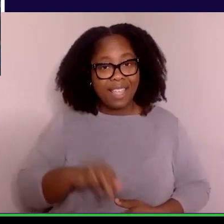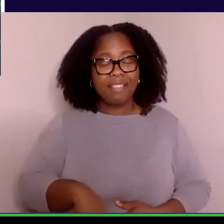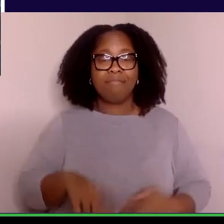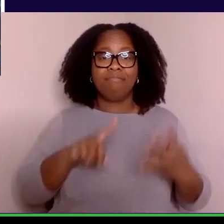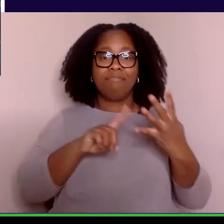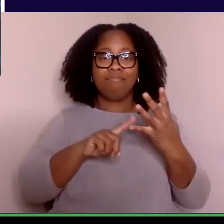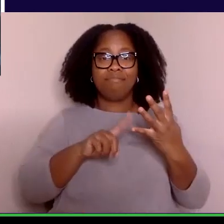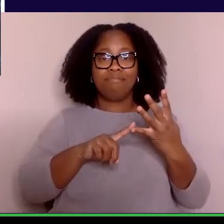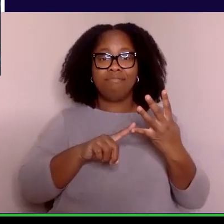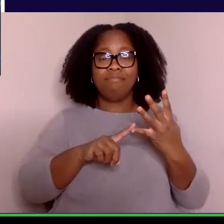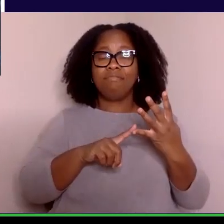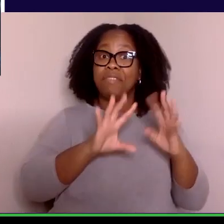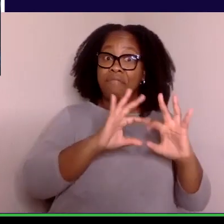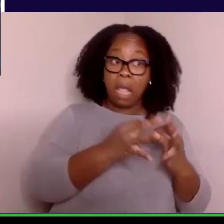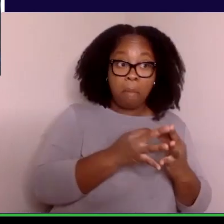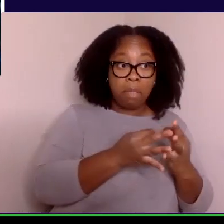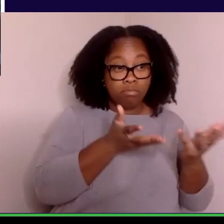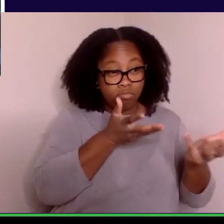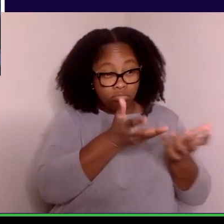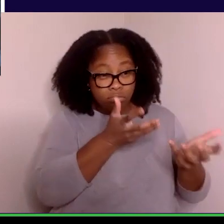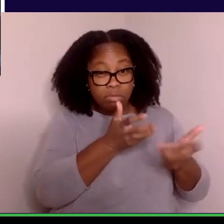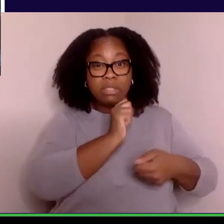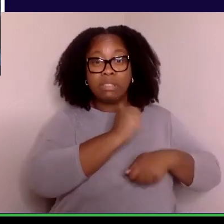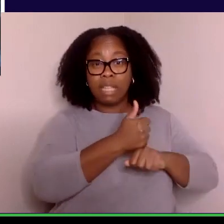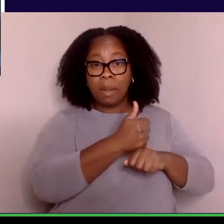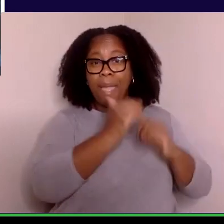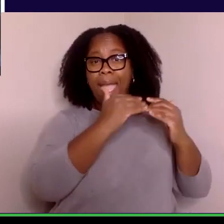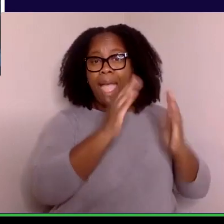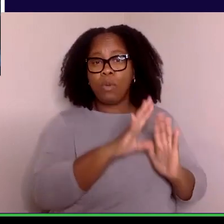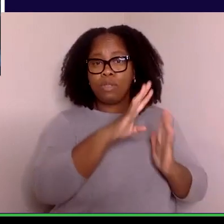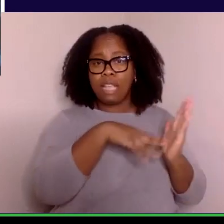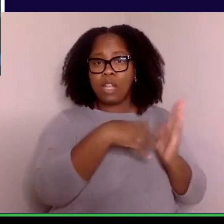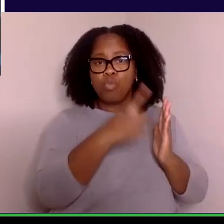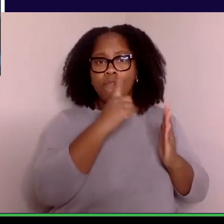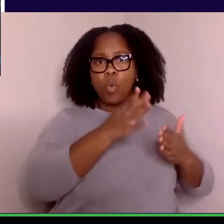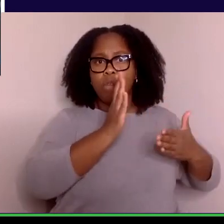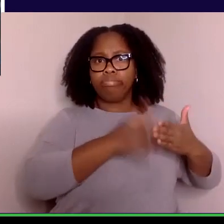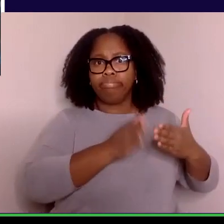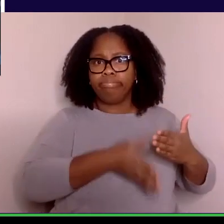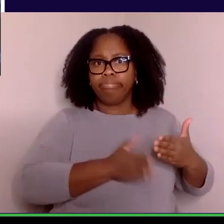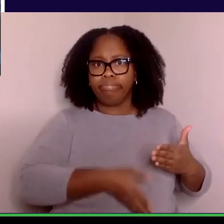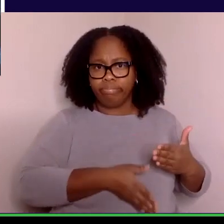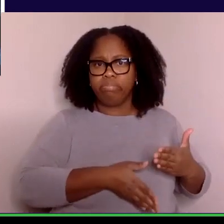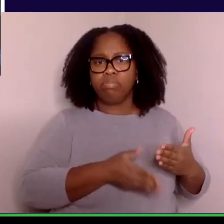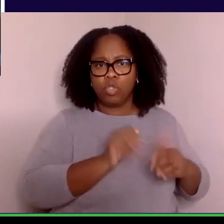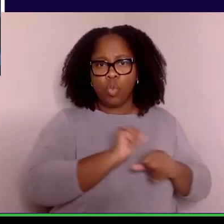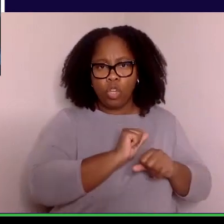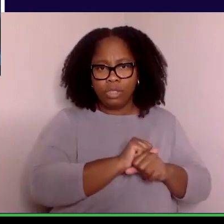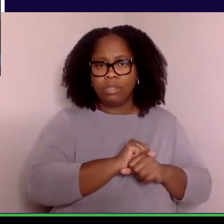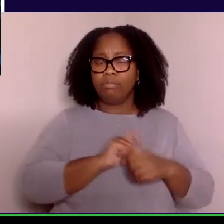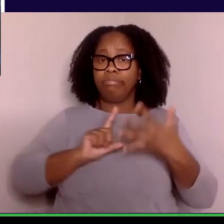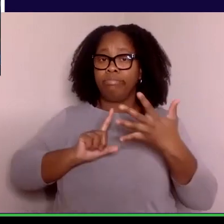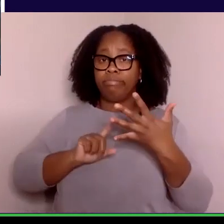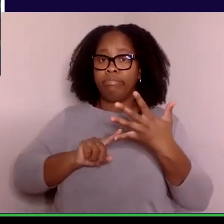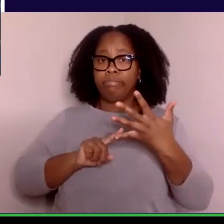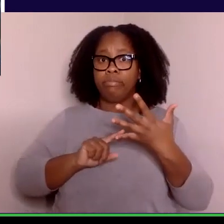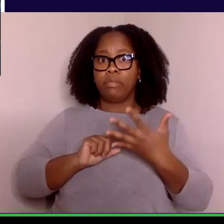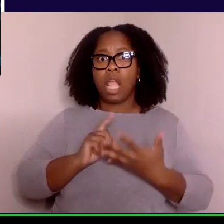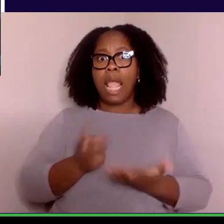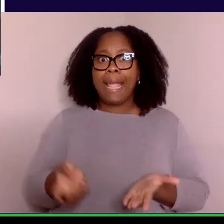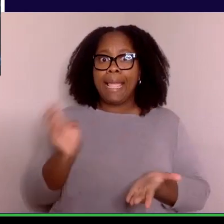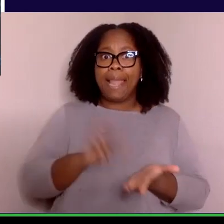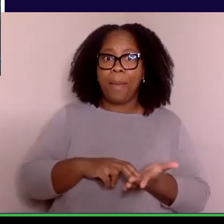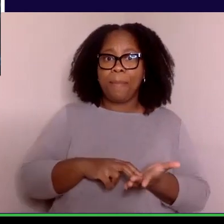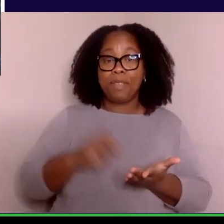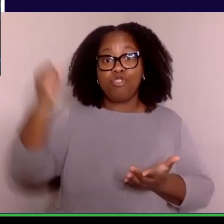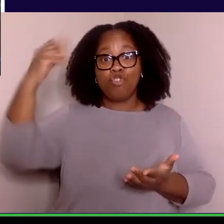with family about a house schedule for you to get things done. Get up, shower,